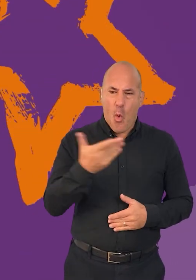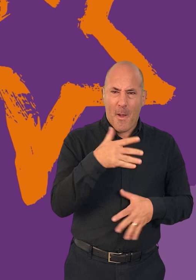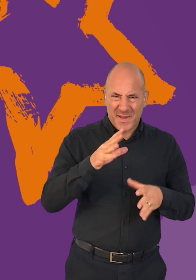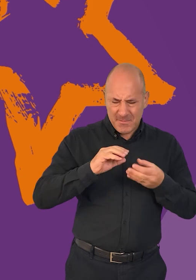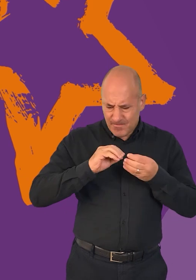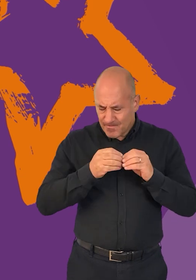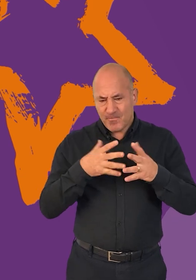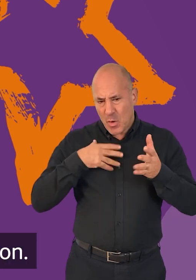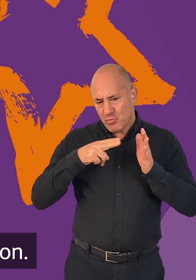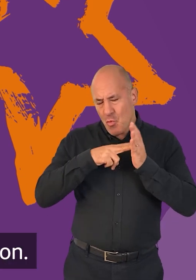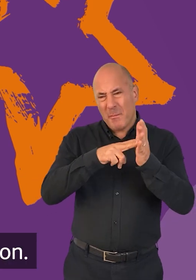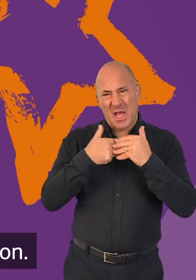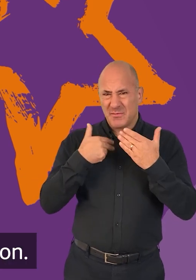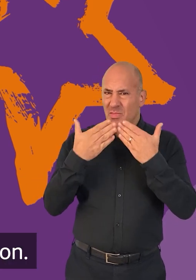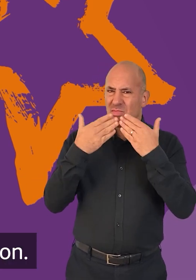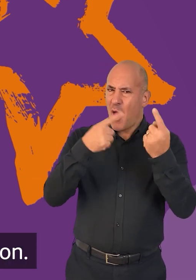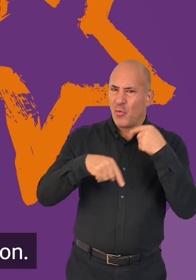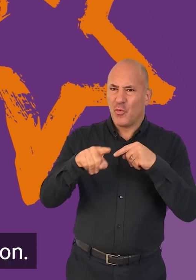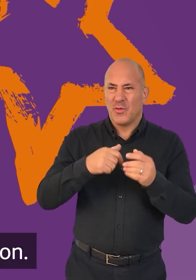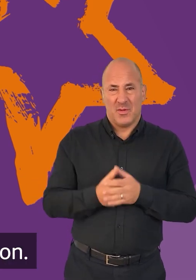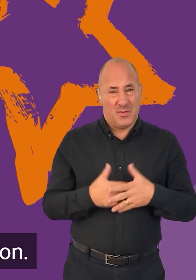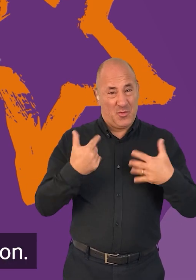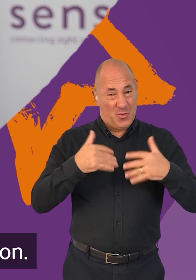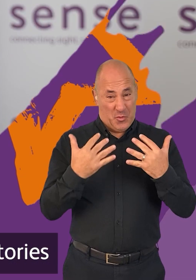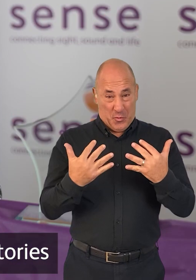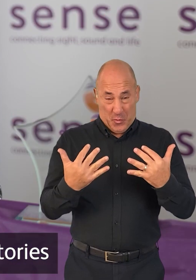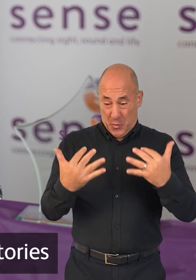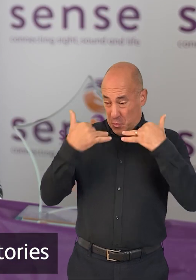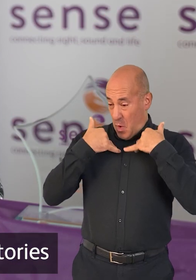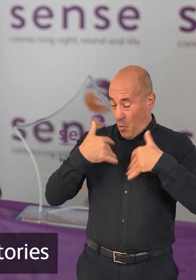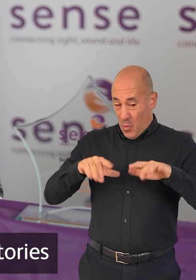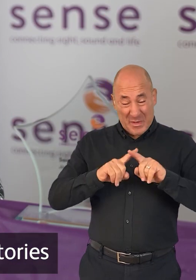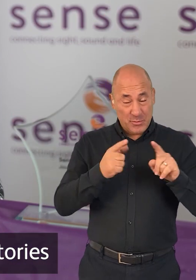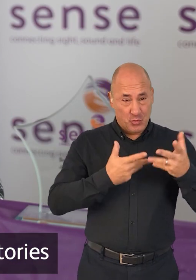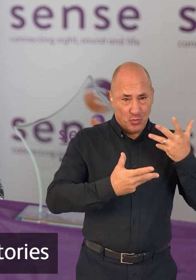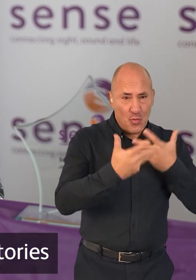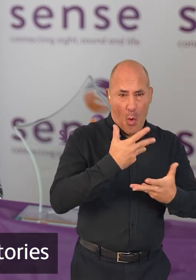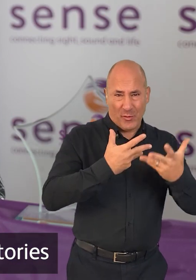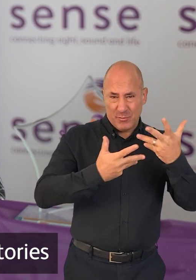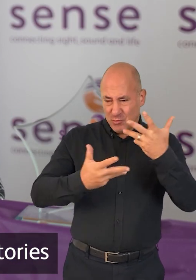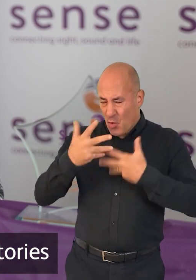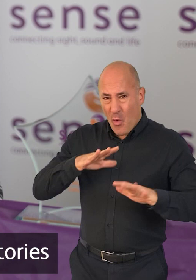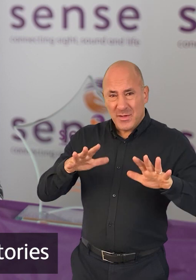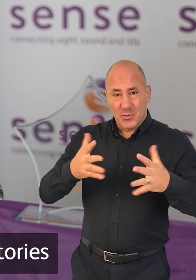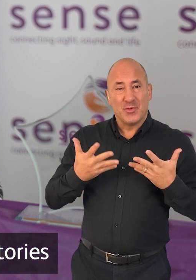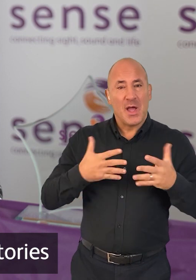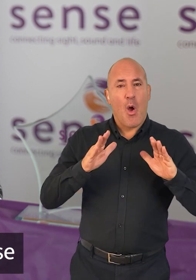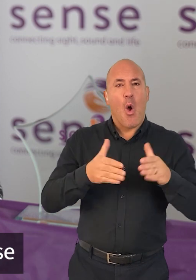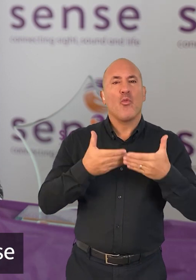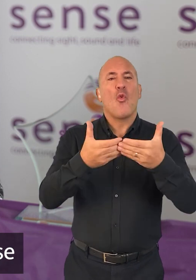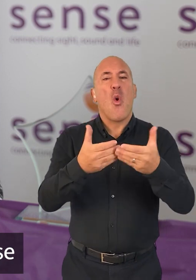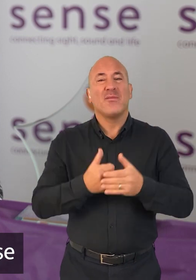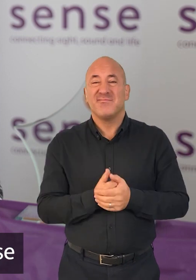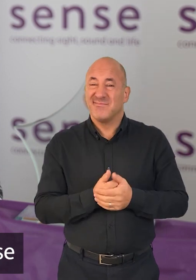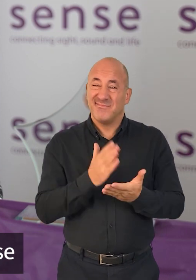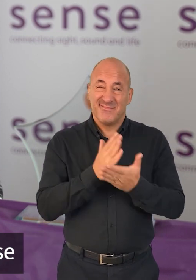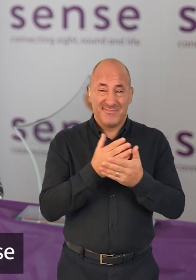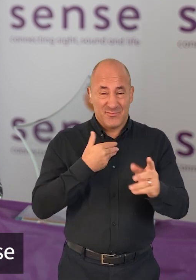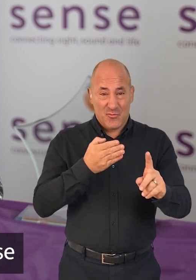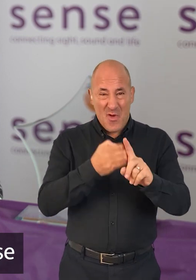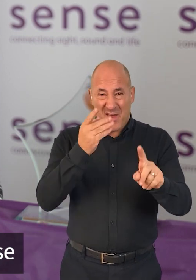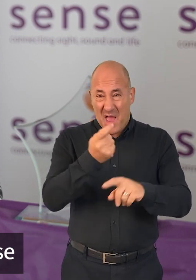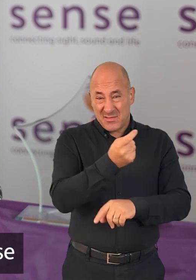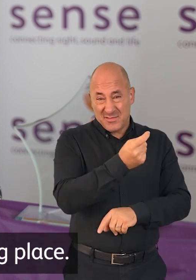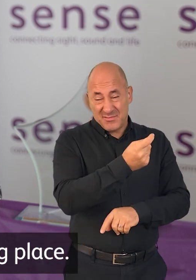I'd like to thank everyone who took the time to make a nomination. We've been overwhelmed by incredible stories, and today's awards can